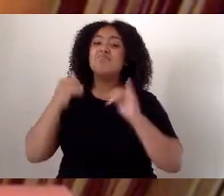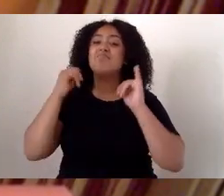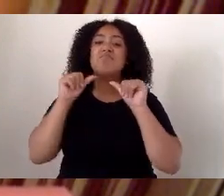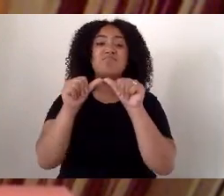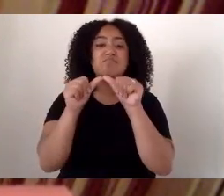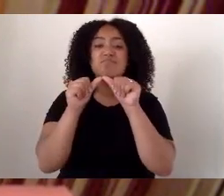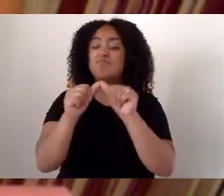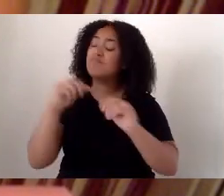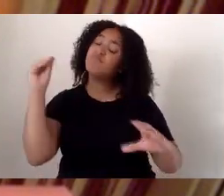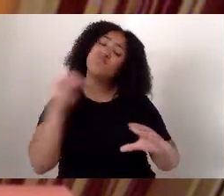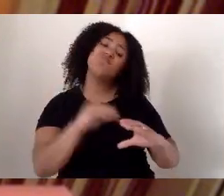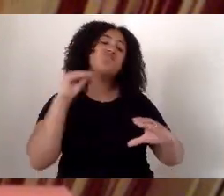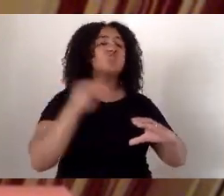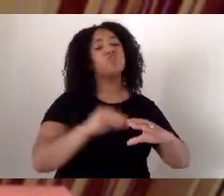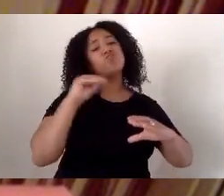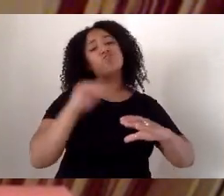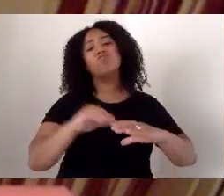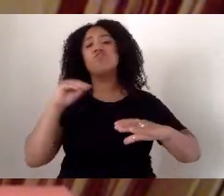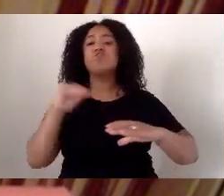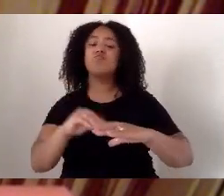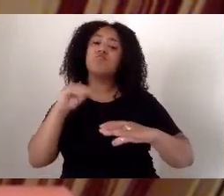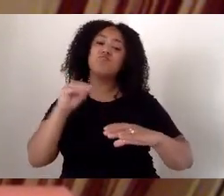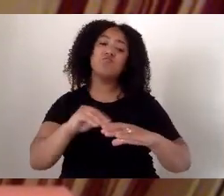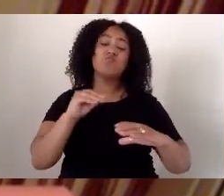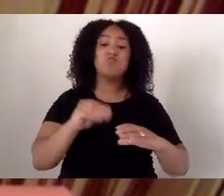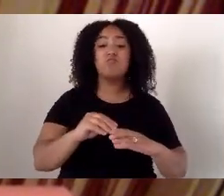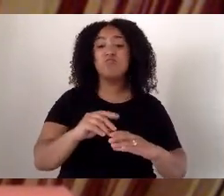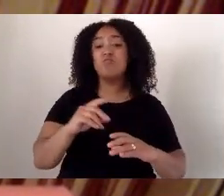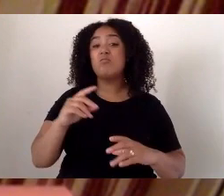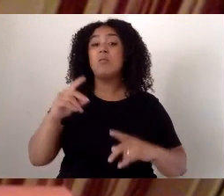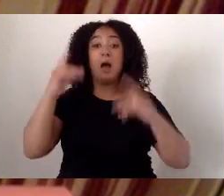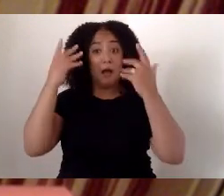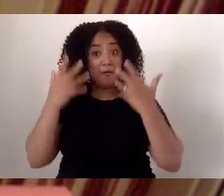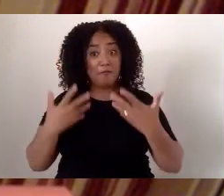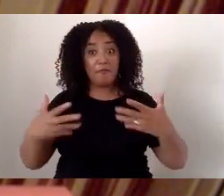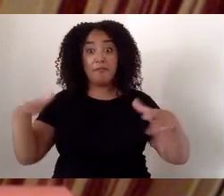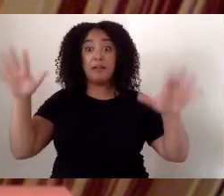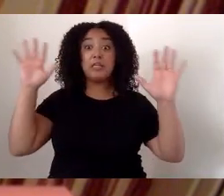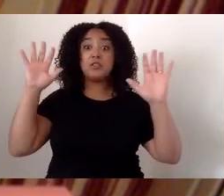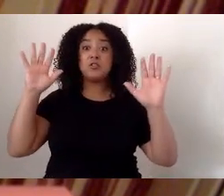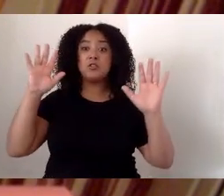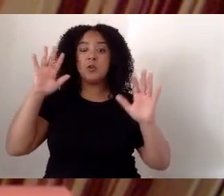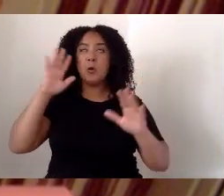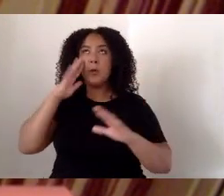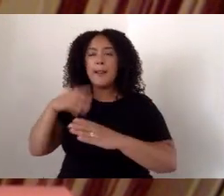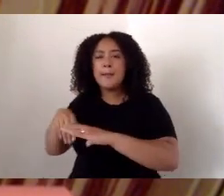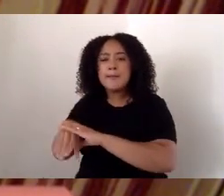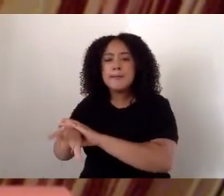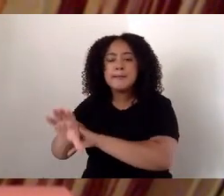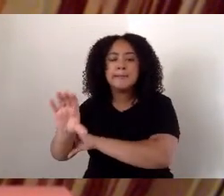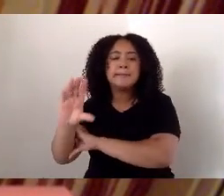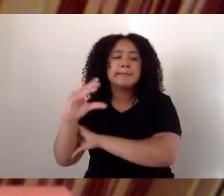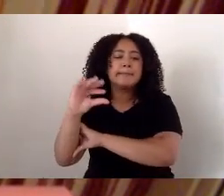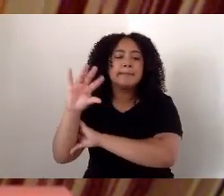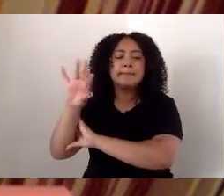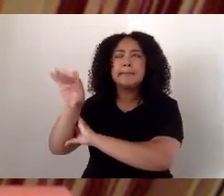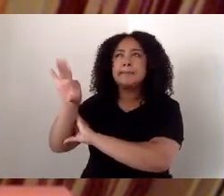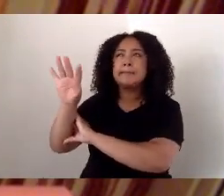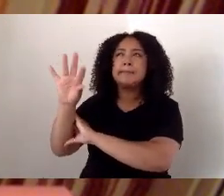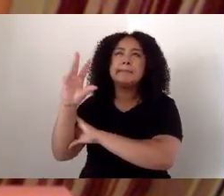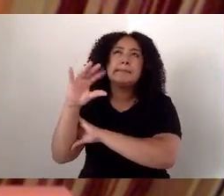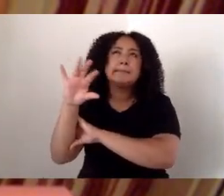And now, when I put my hand inside, I'm going to feel around for that handle we made earlier.